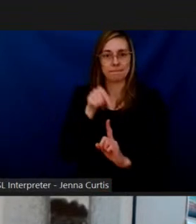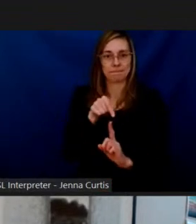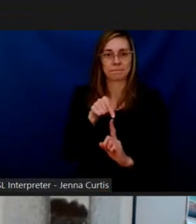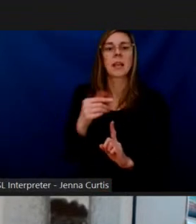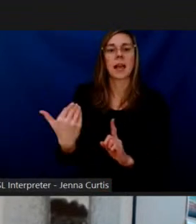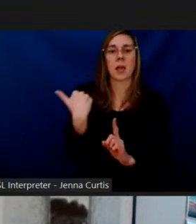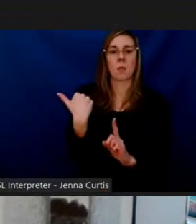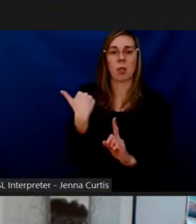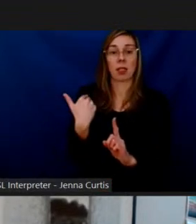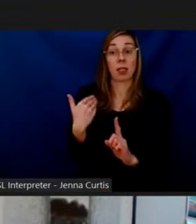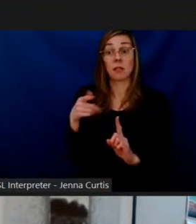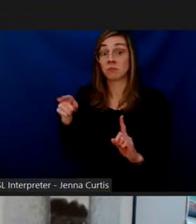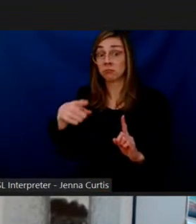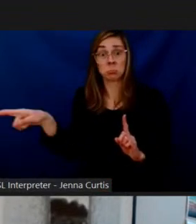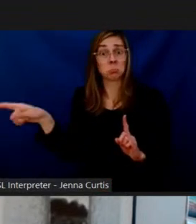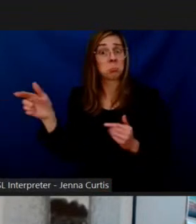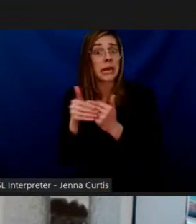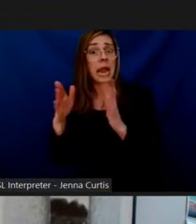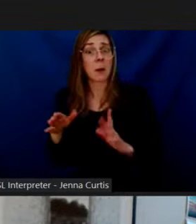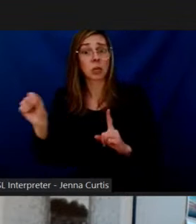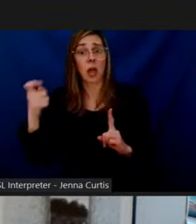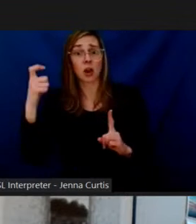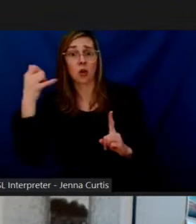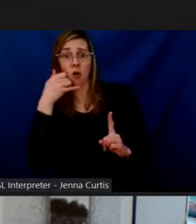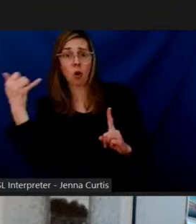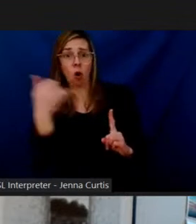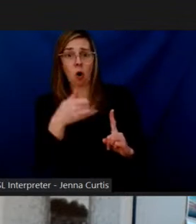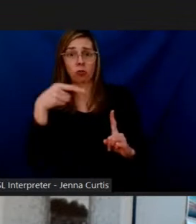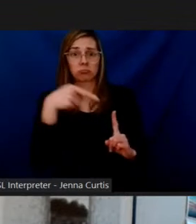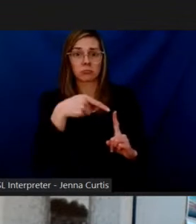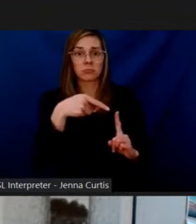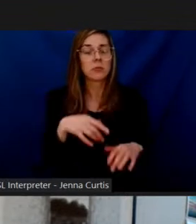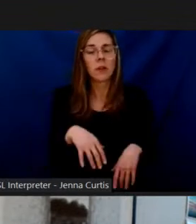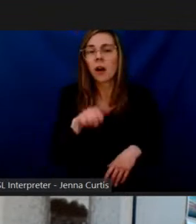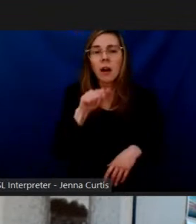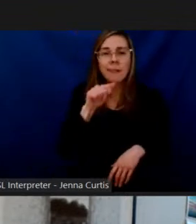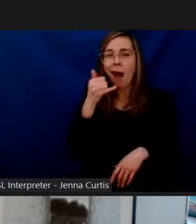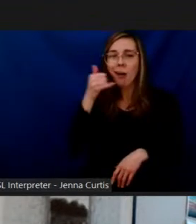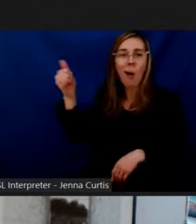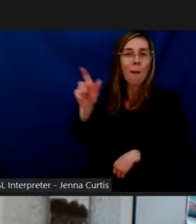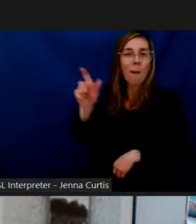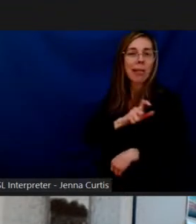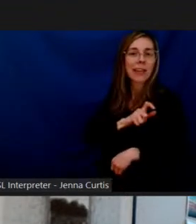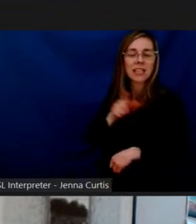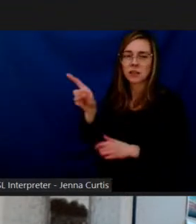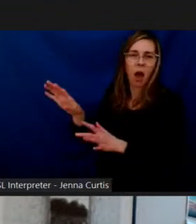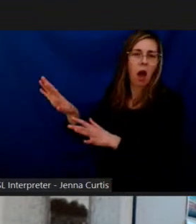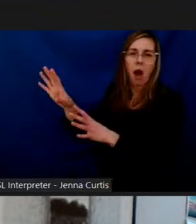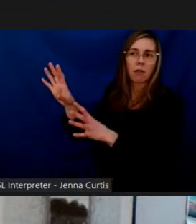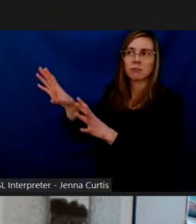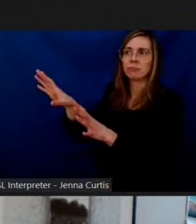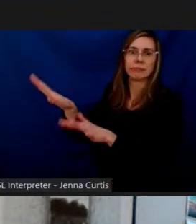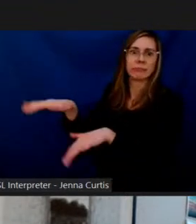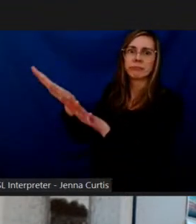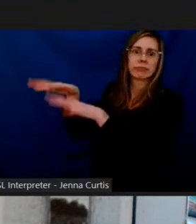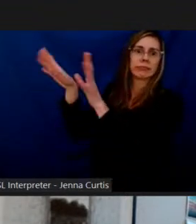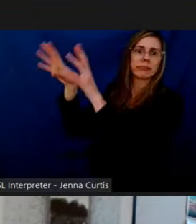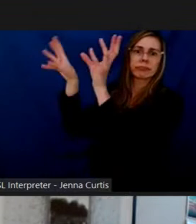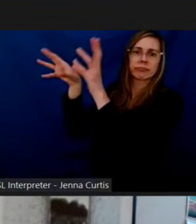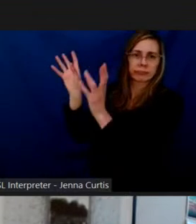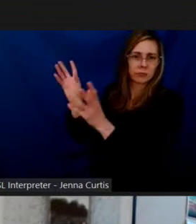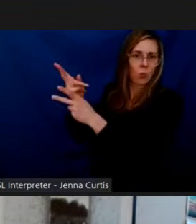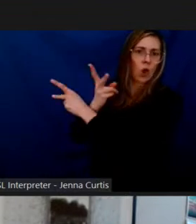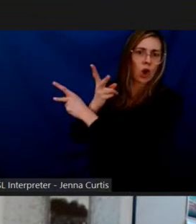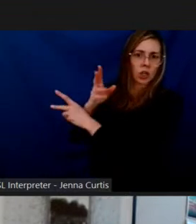this dealt with. And that's not the police that won't escalate the situation or create something else. And when you have someone